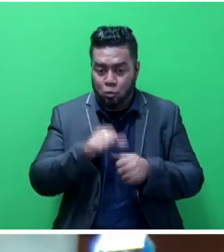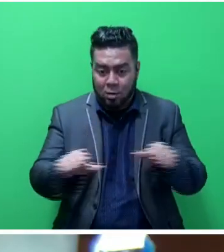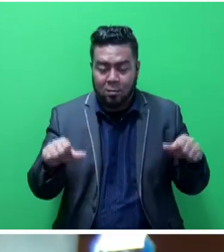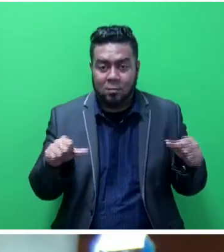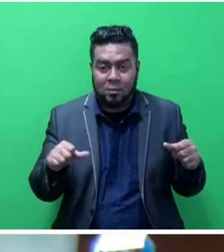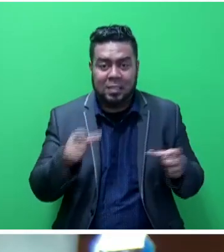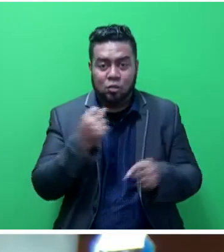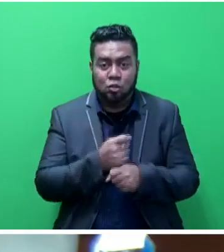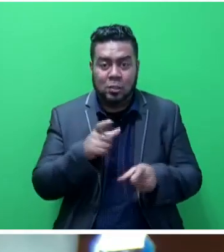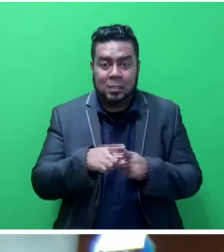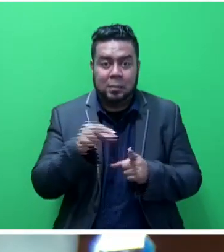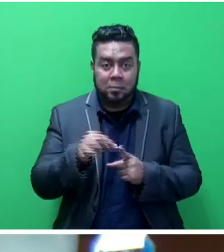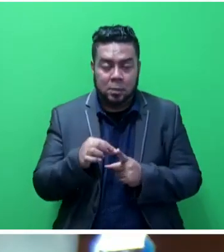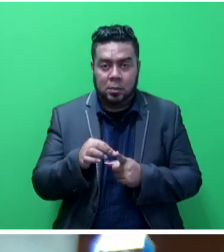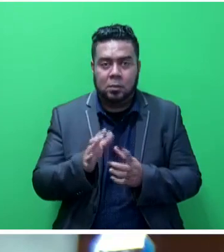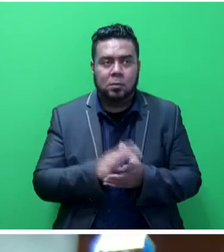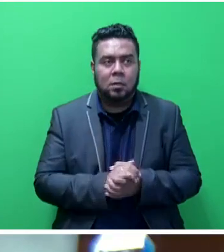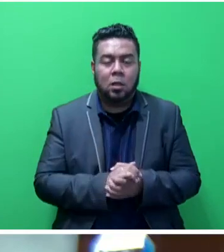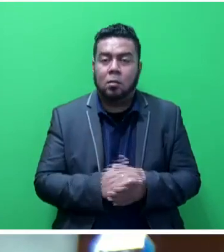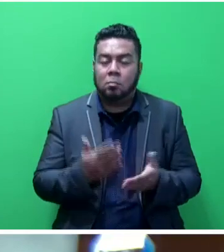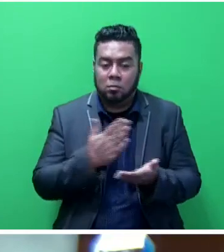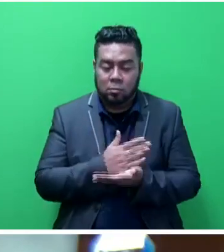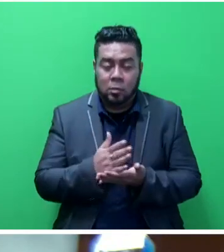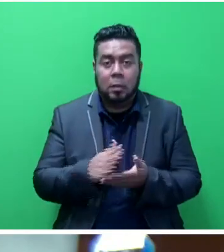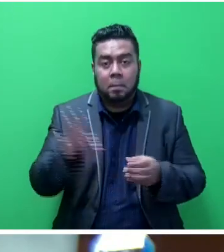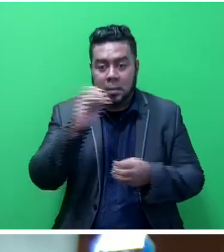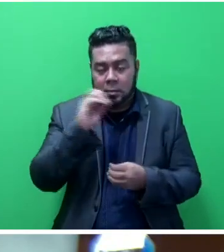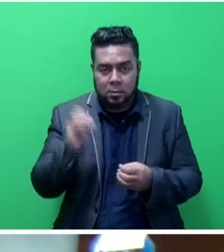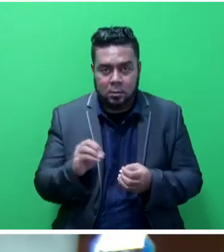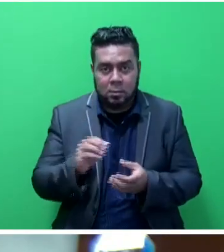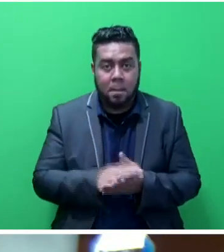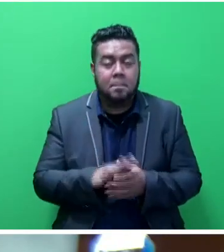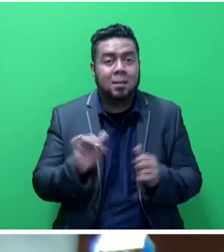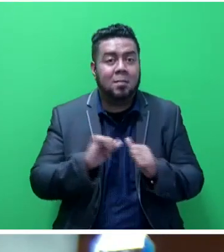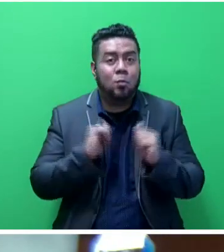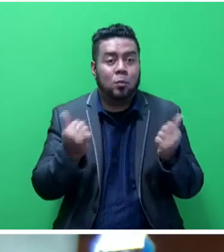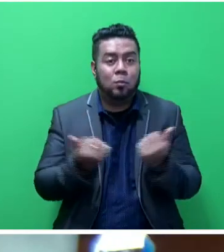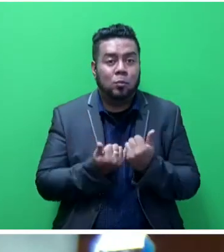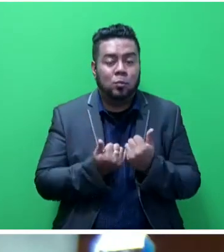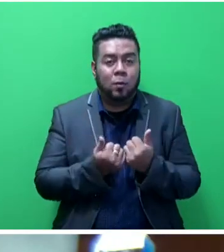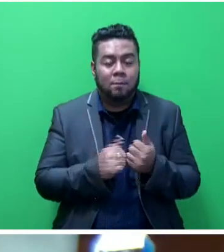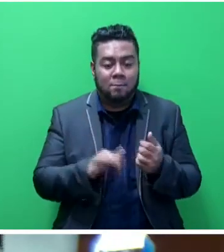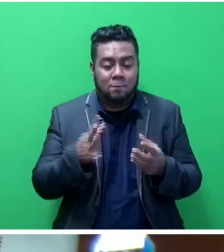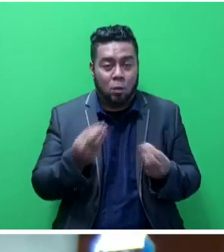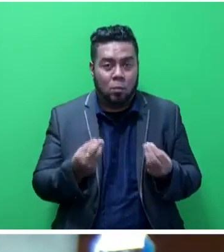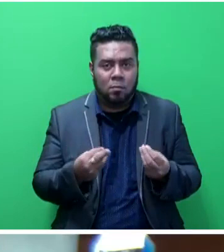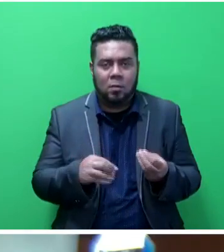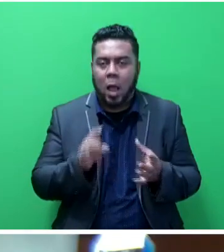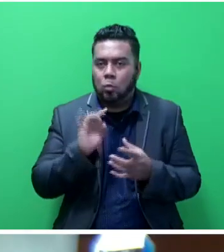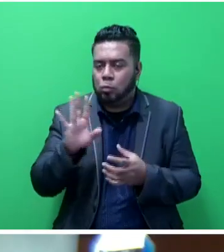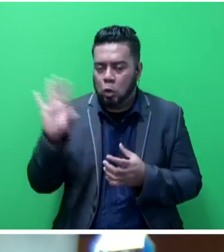overall GDP has declined. The share, the ratio, the percent. But agriculture, the volume of output, has not